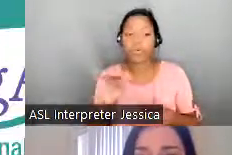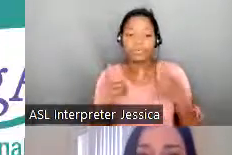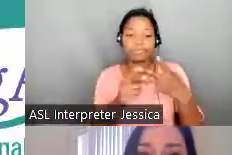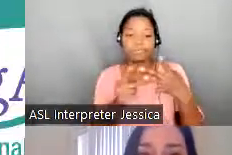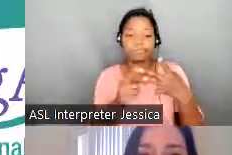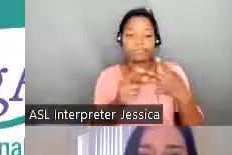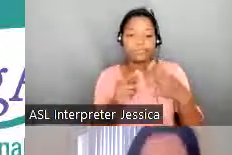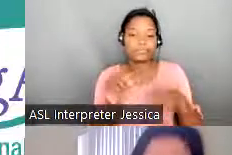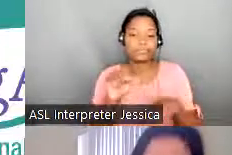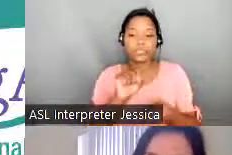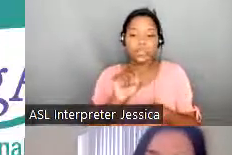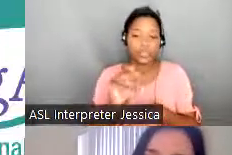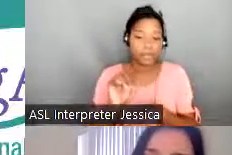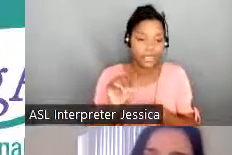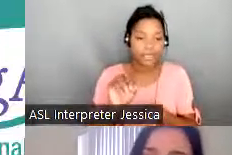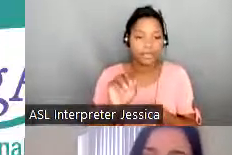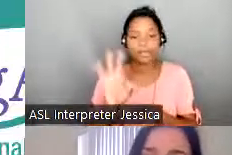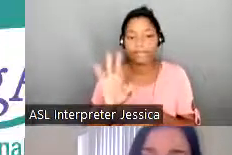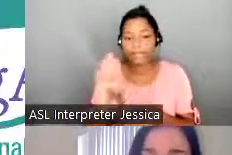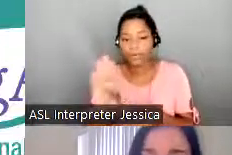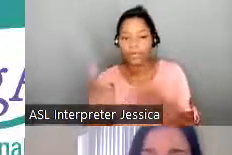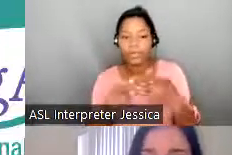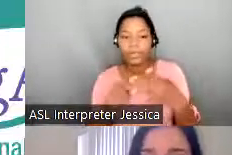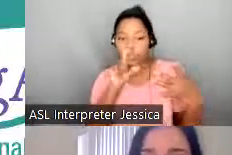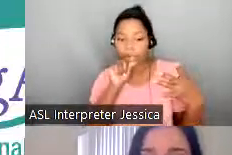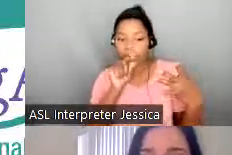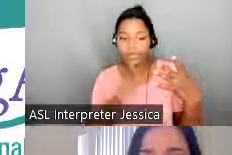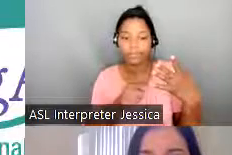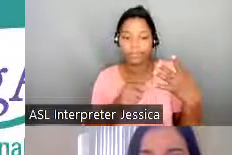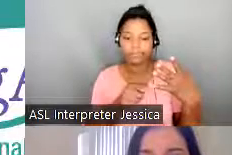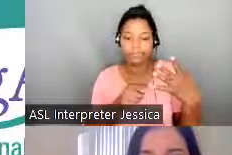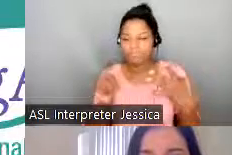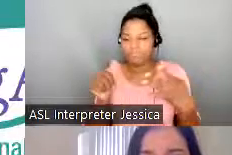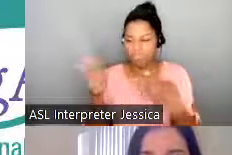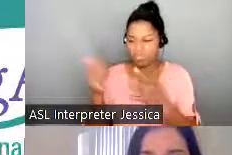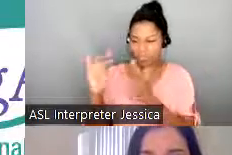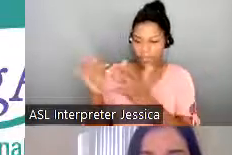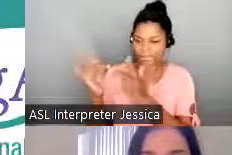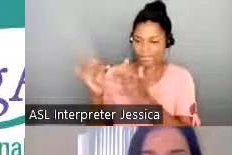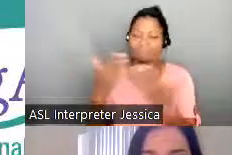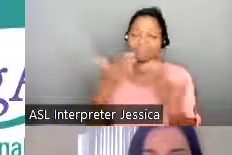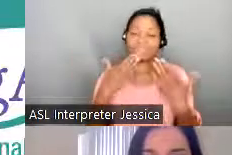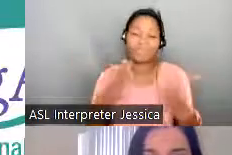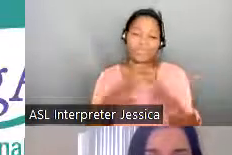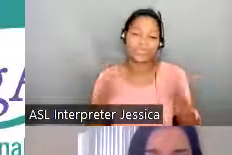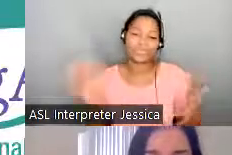social media. Thank you so much for your time, and I'll now turn it over to Sarah.